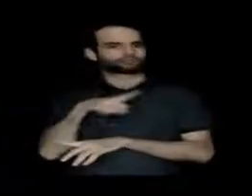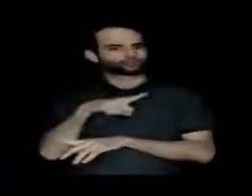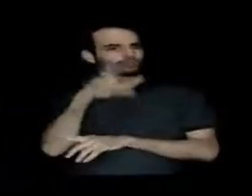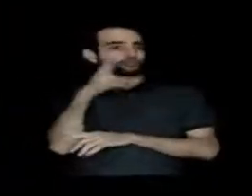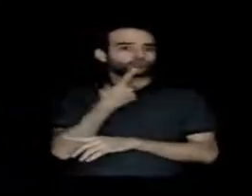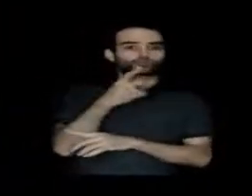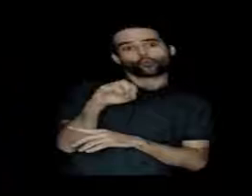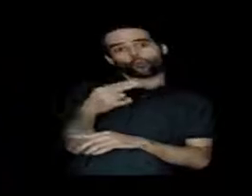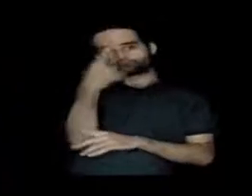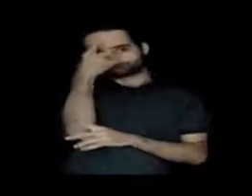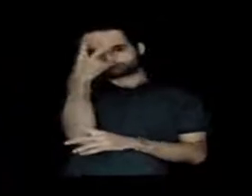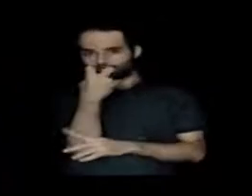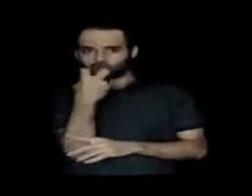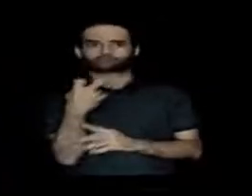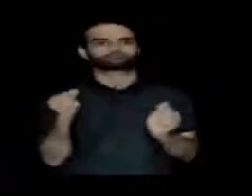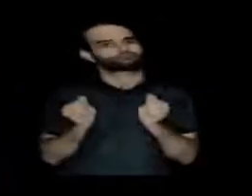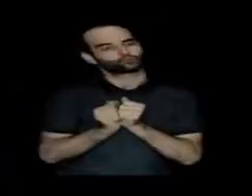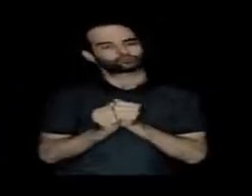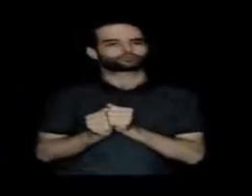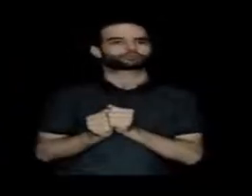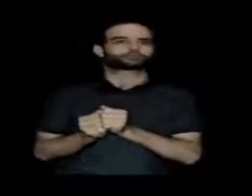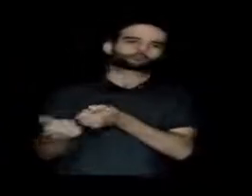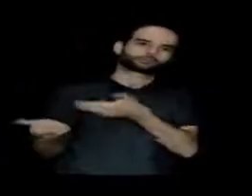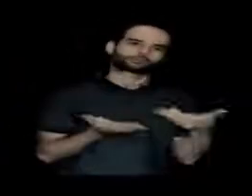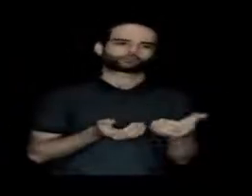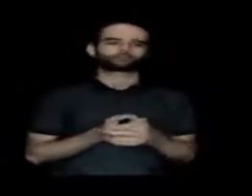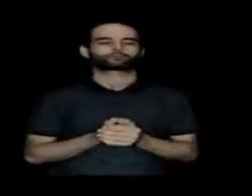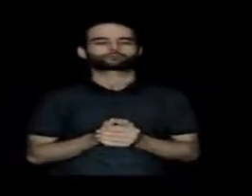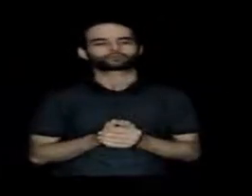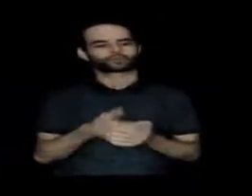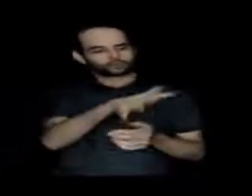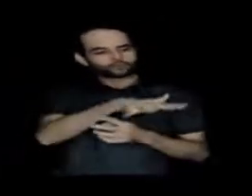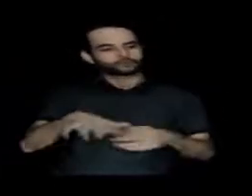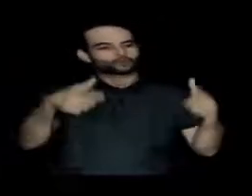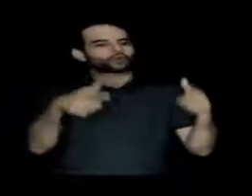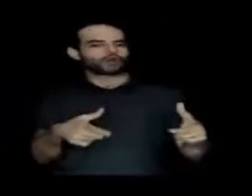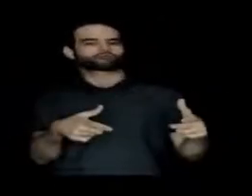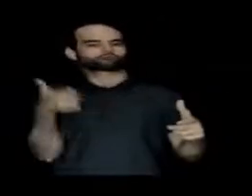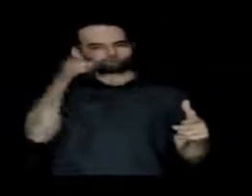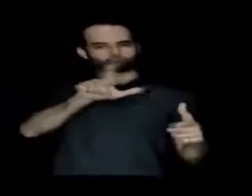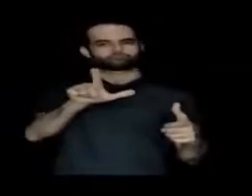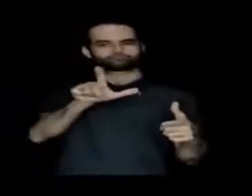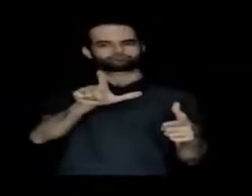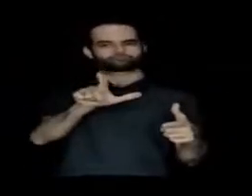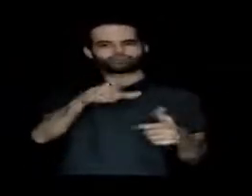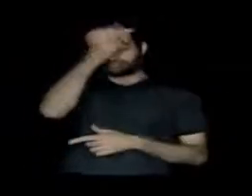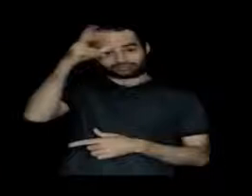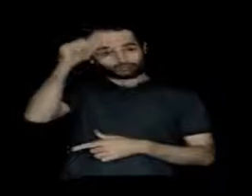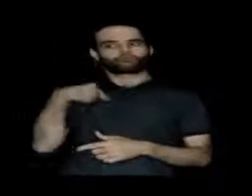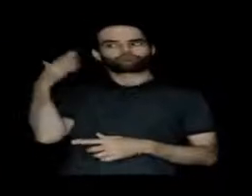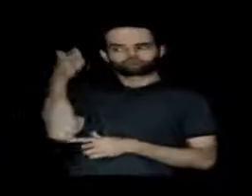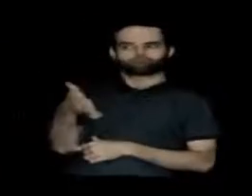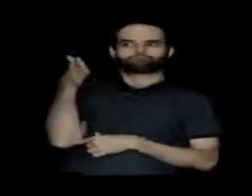there. It came the transfer of my husband to Barreiras. Arriving here in Barreiras, I